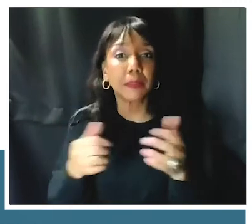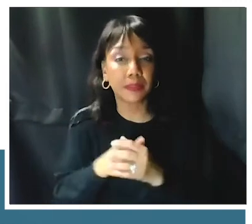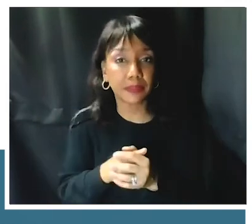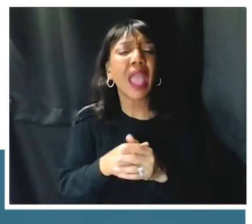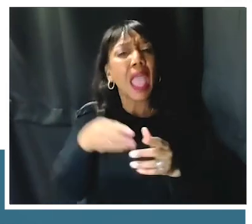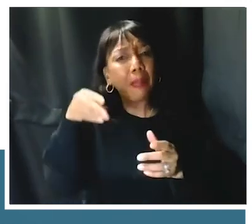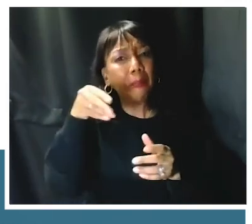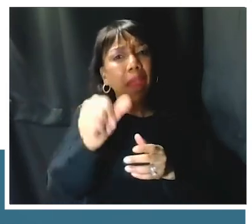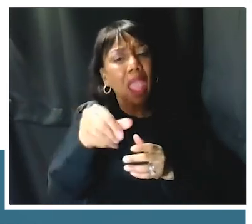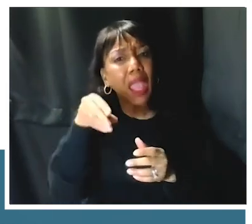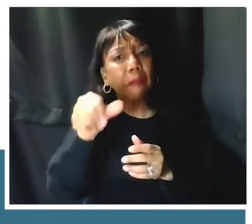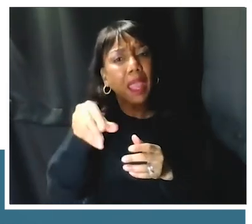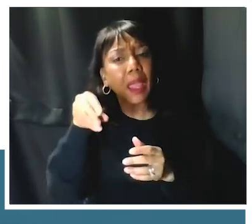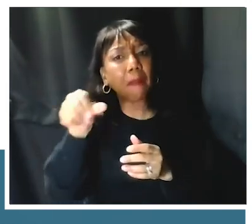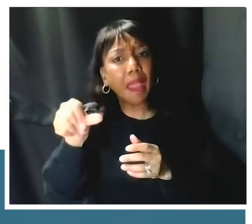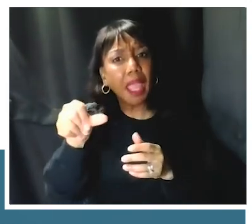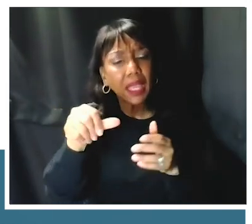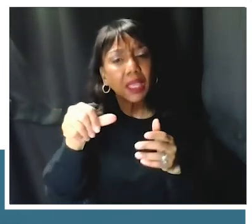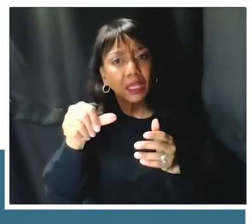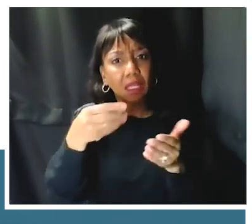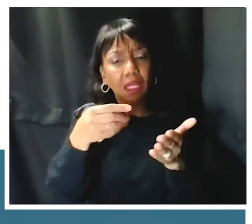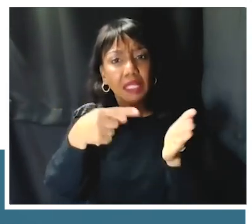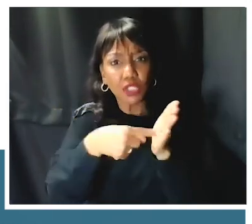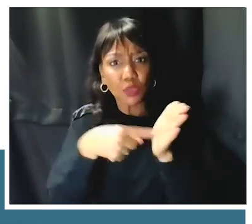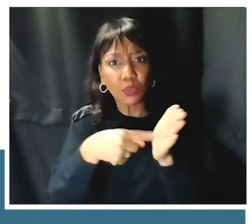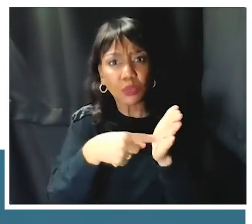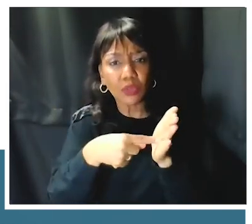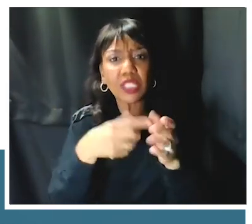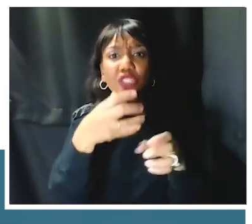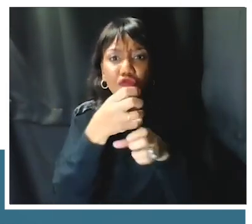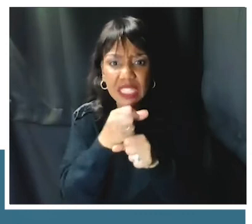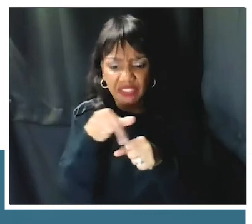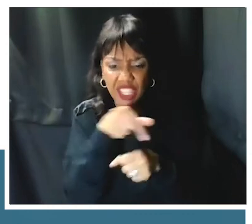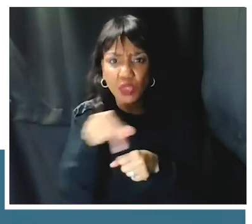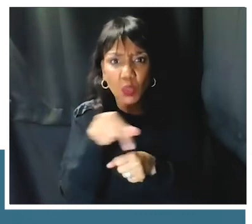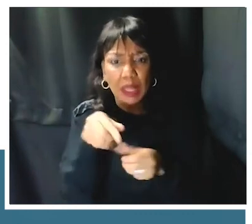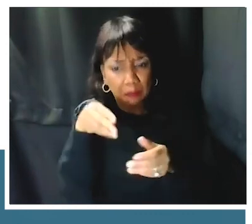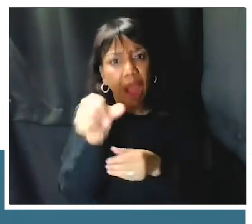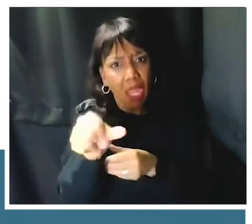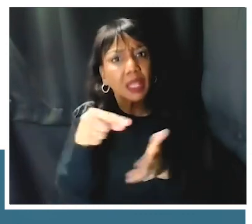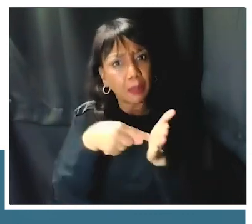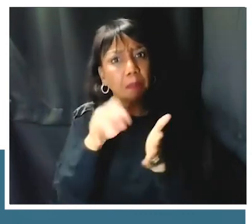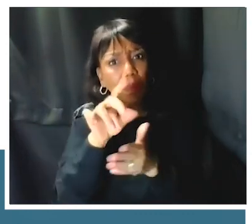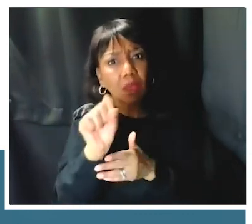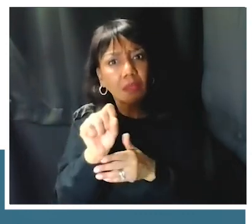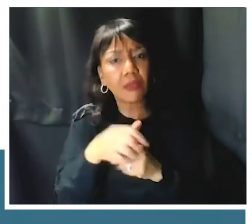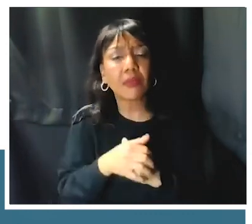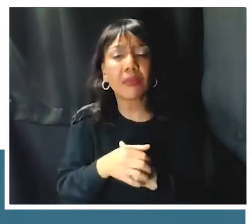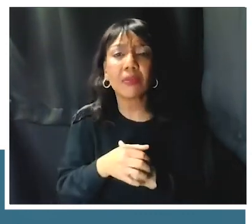And pay those bills that you subtracted from that money that you received this week.